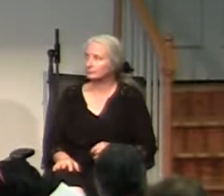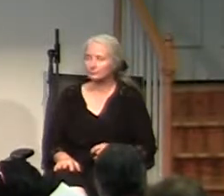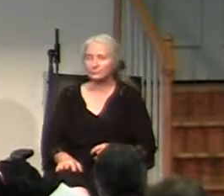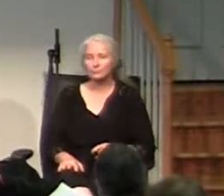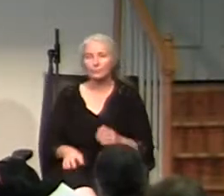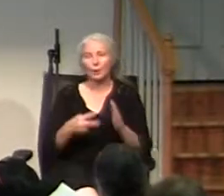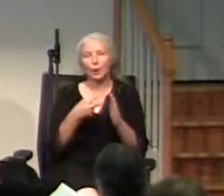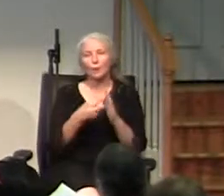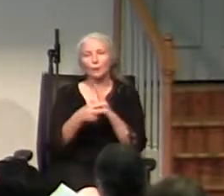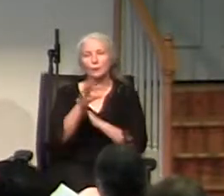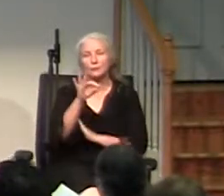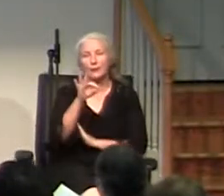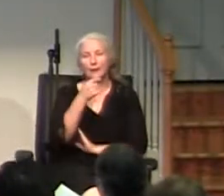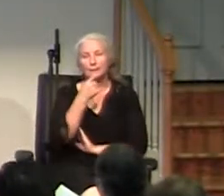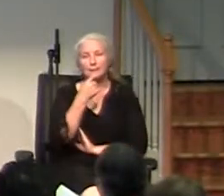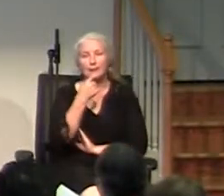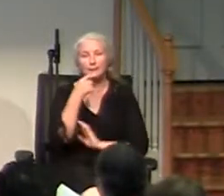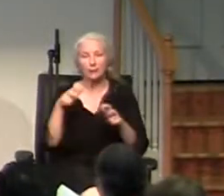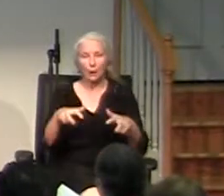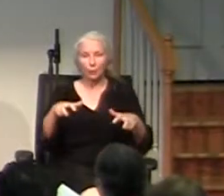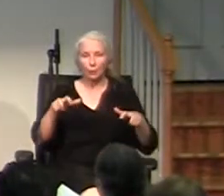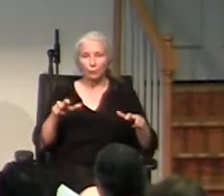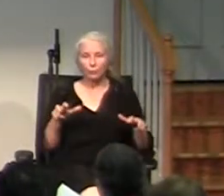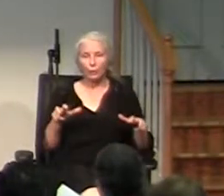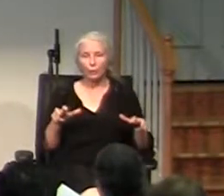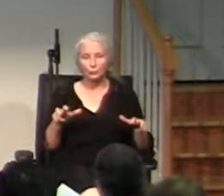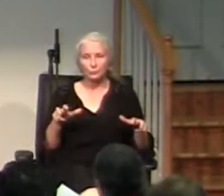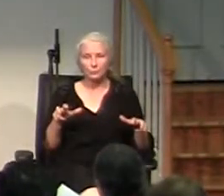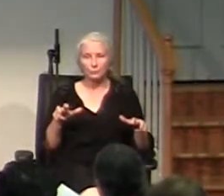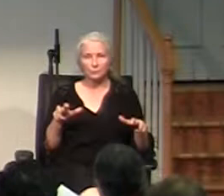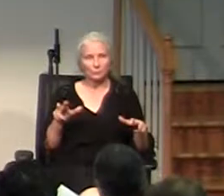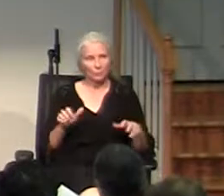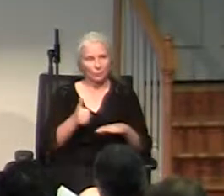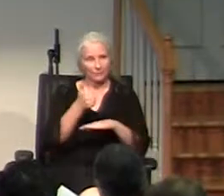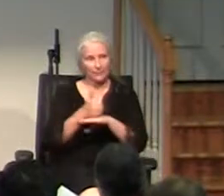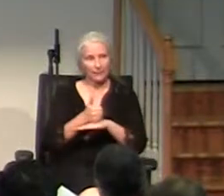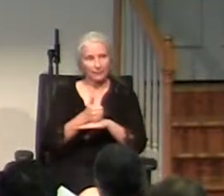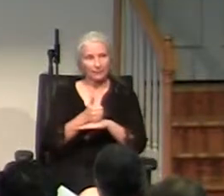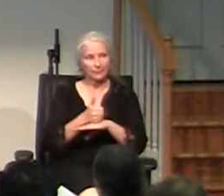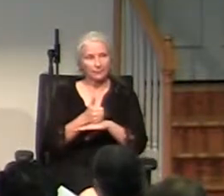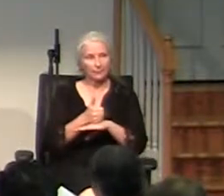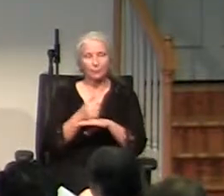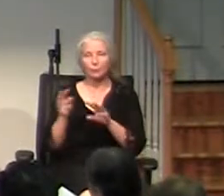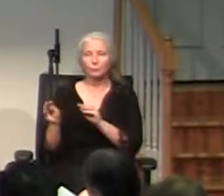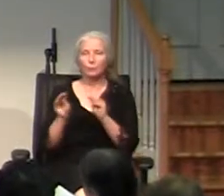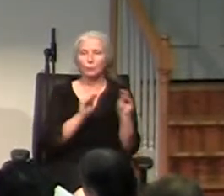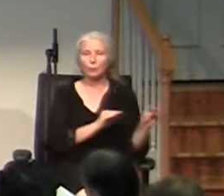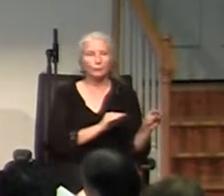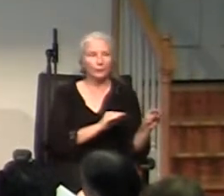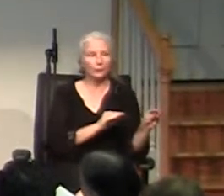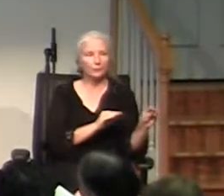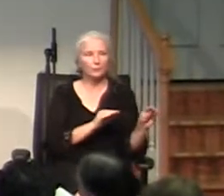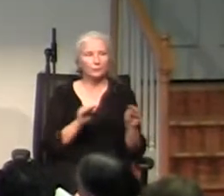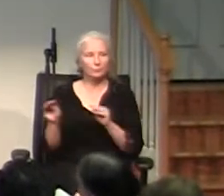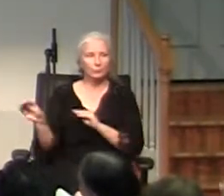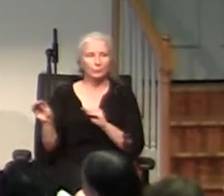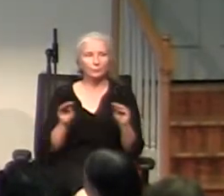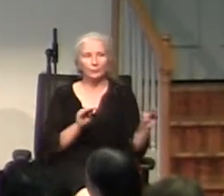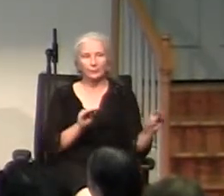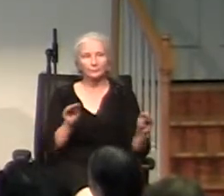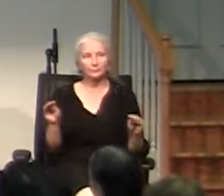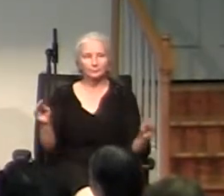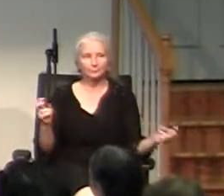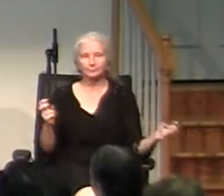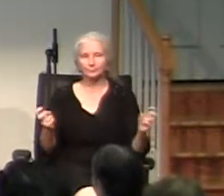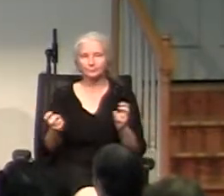In verse 9, it says that the thrones were set. There was a movement of the thrones. And we have the same, we're going to come back to